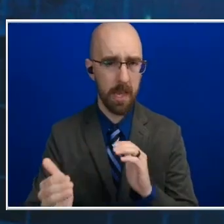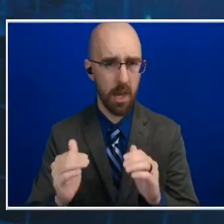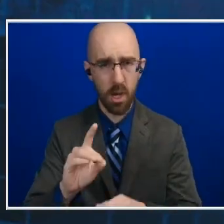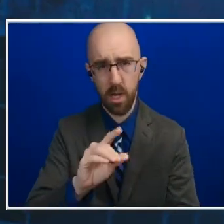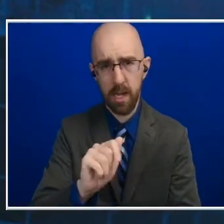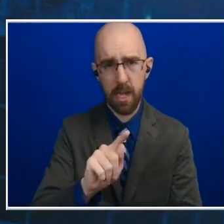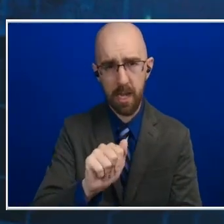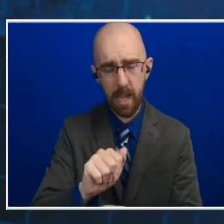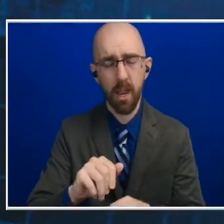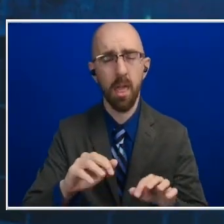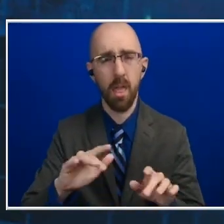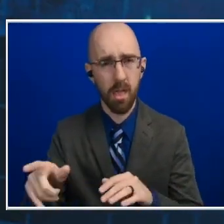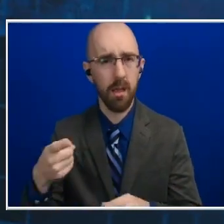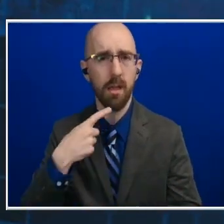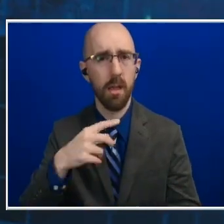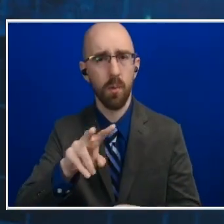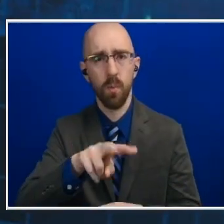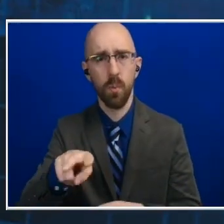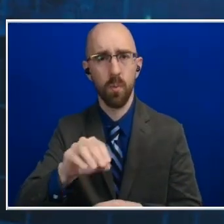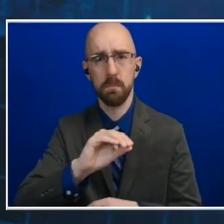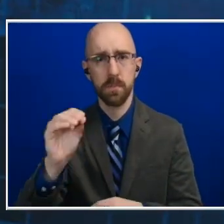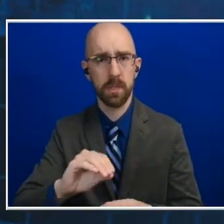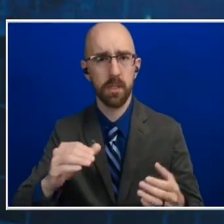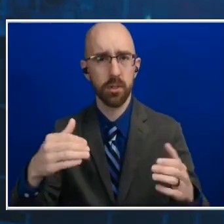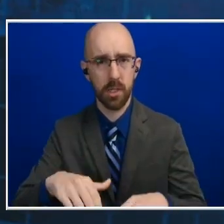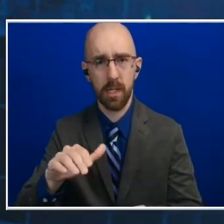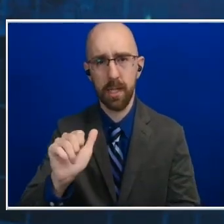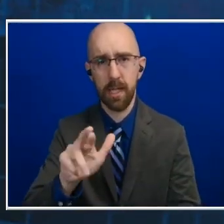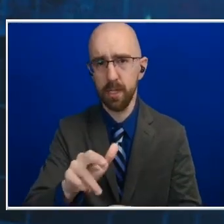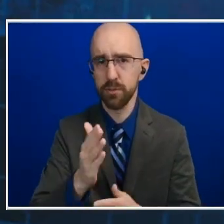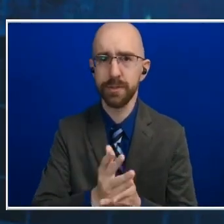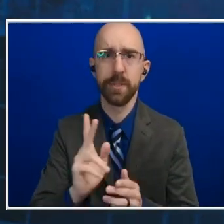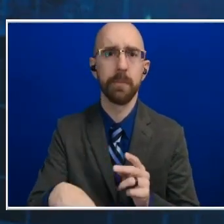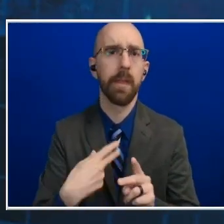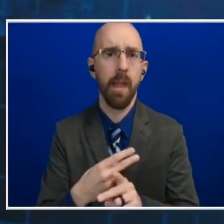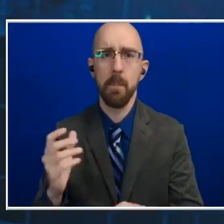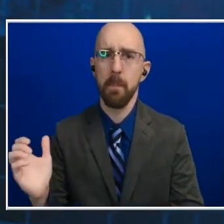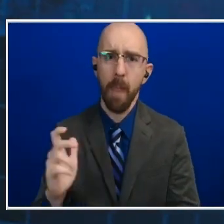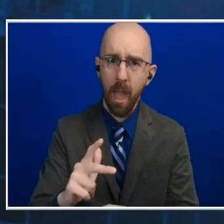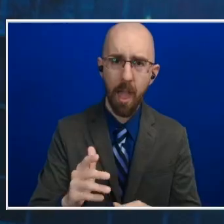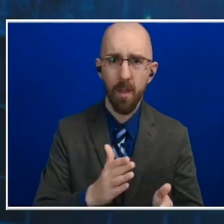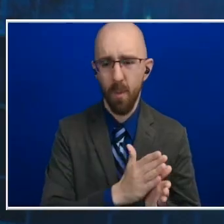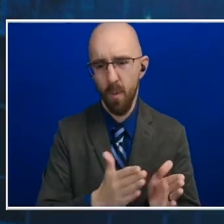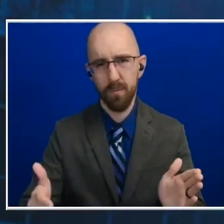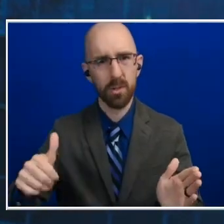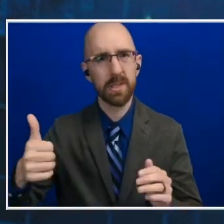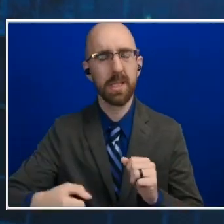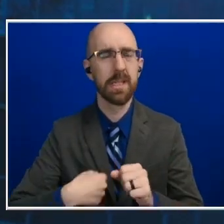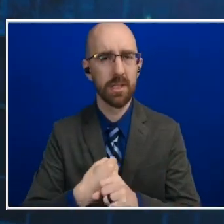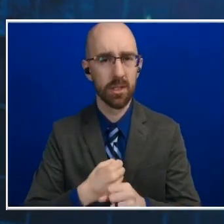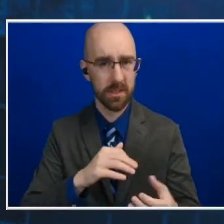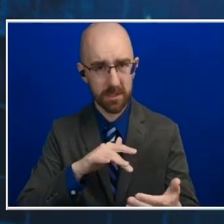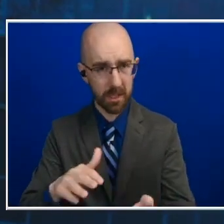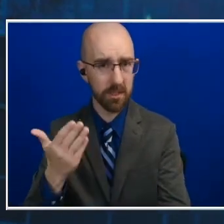a 22% chance of cancer of some sort coming back over a 10-year period. But study shows that if I did 4 rounds of chemotherapy